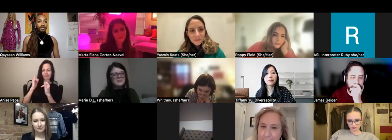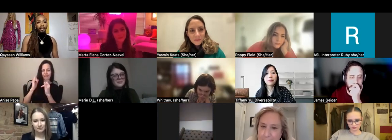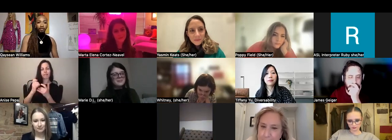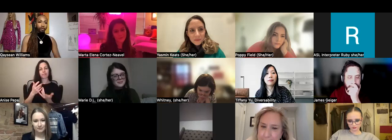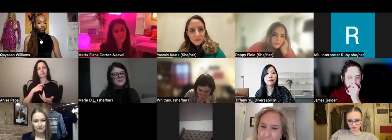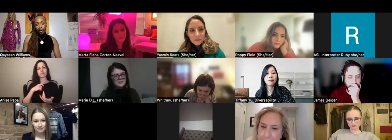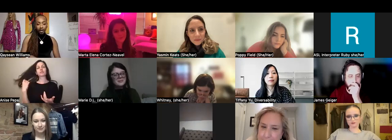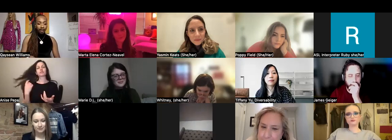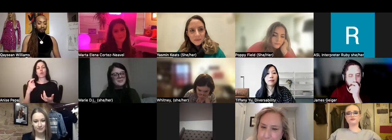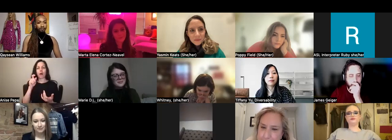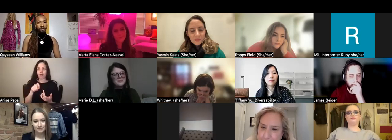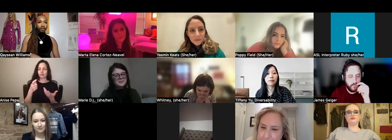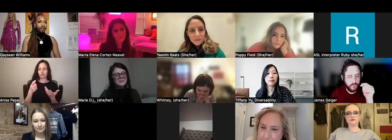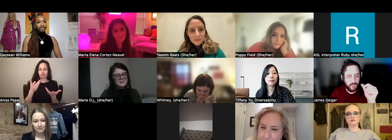to